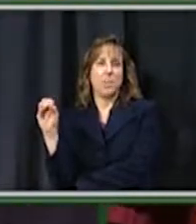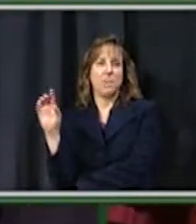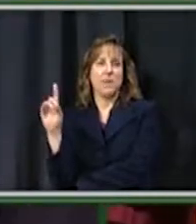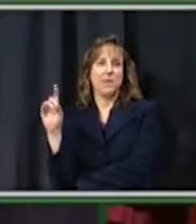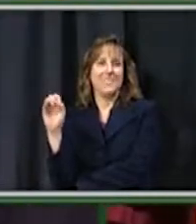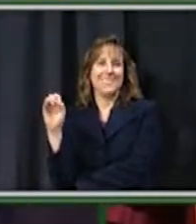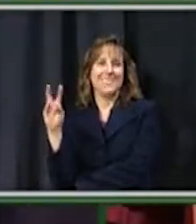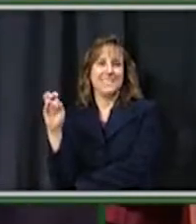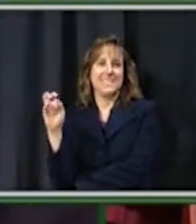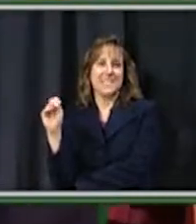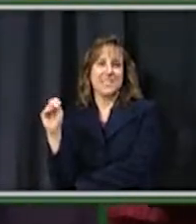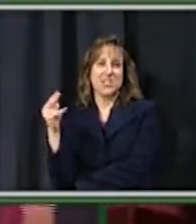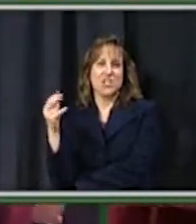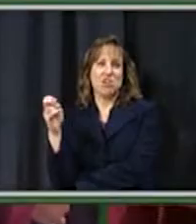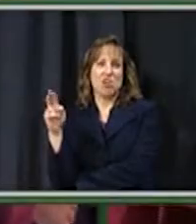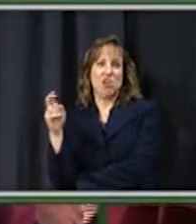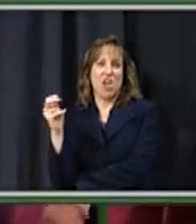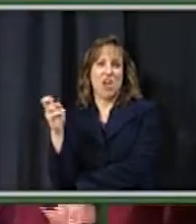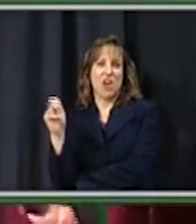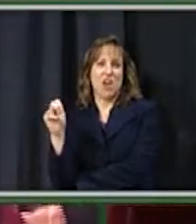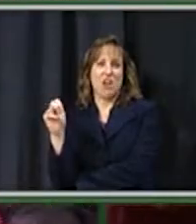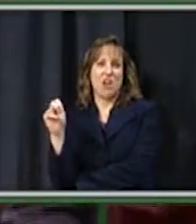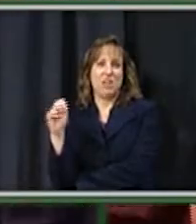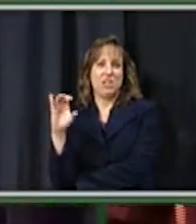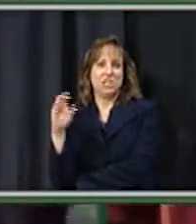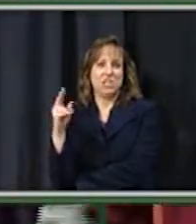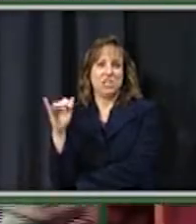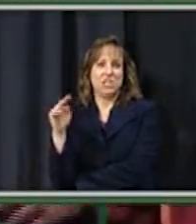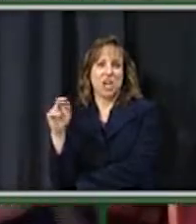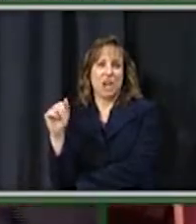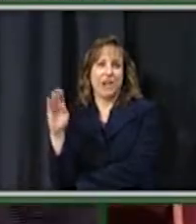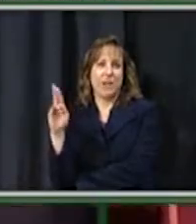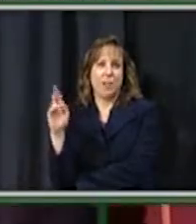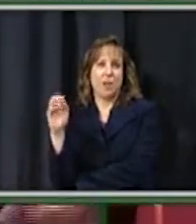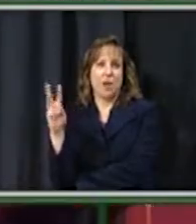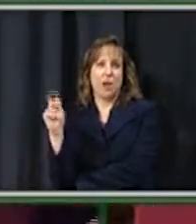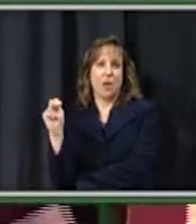Devin Kernan. China Brown.